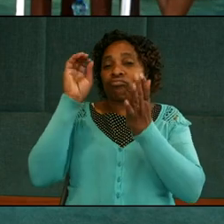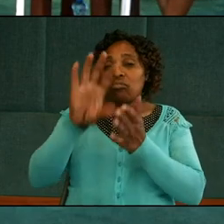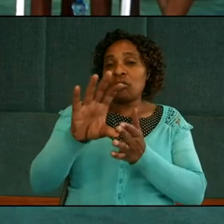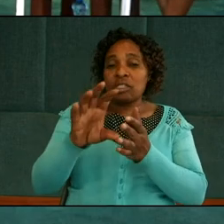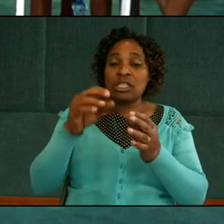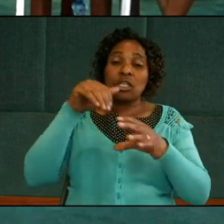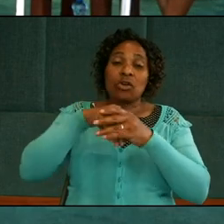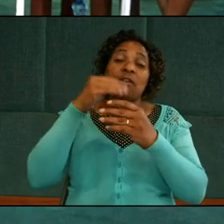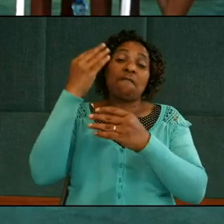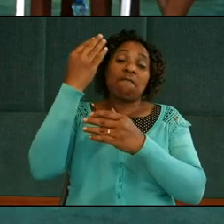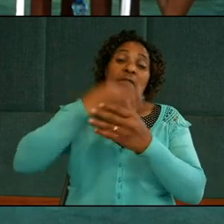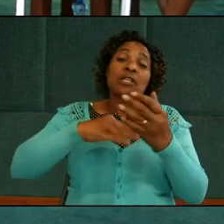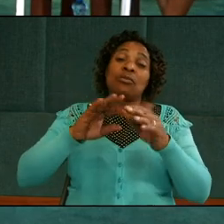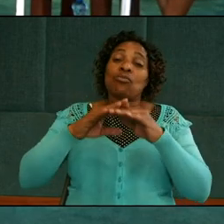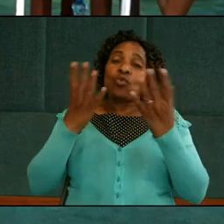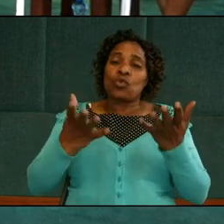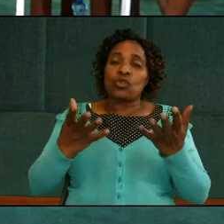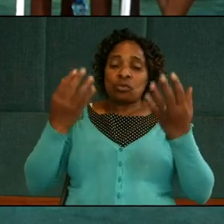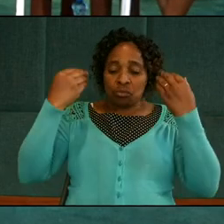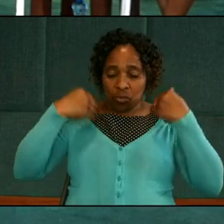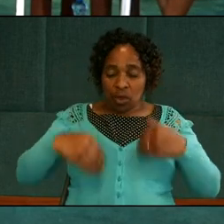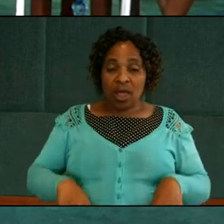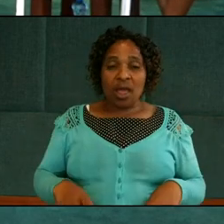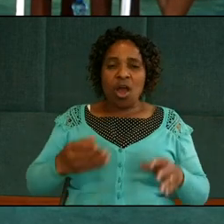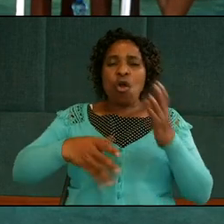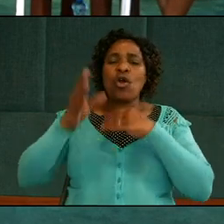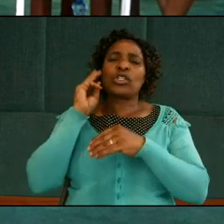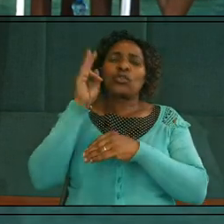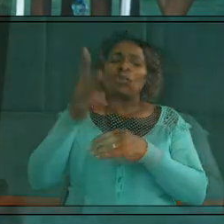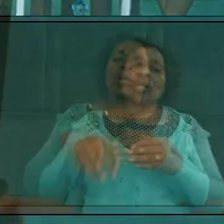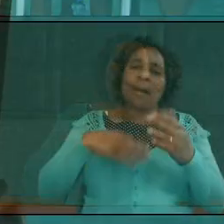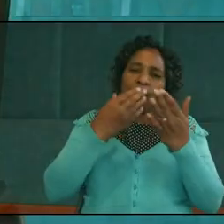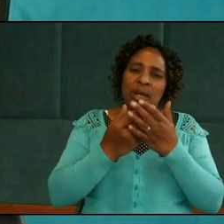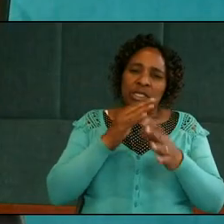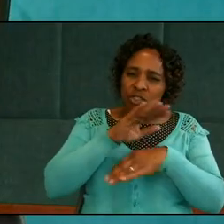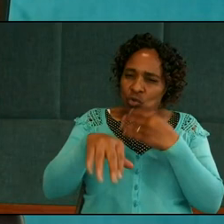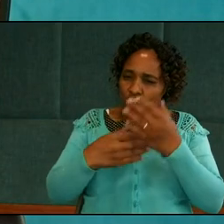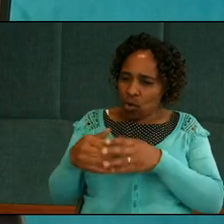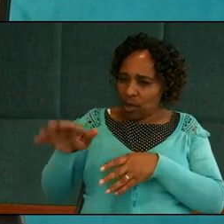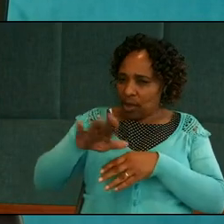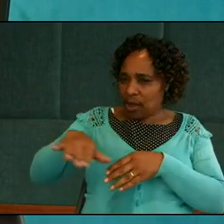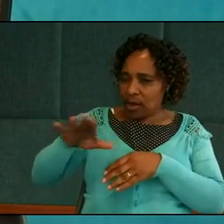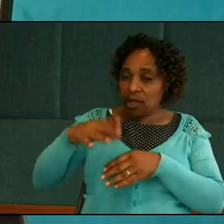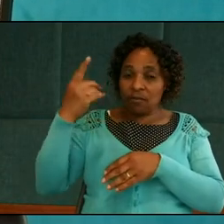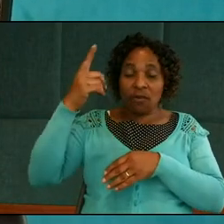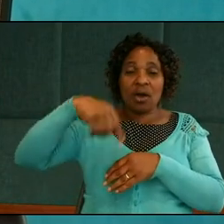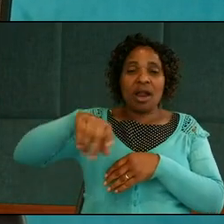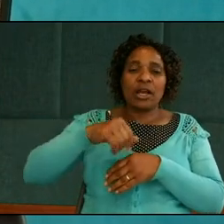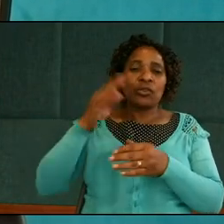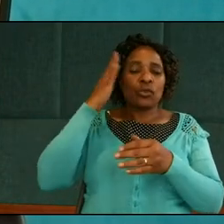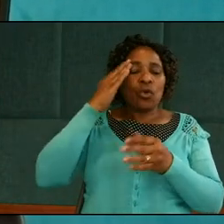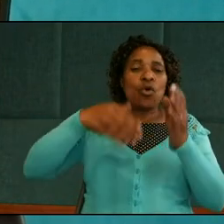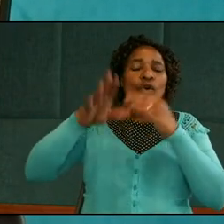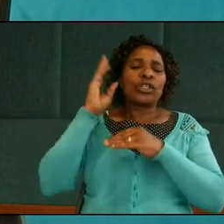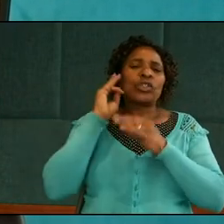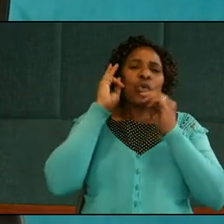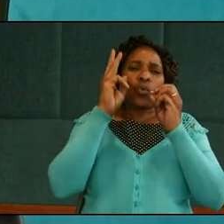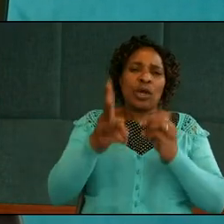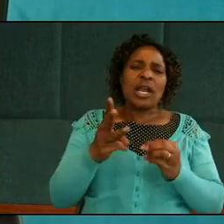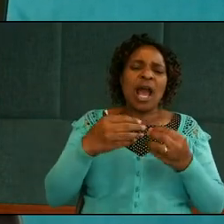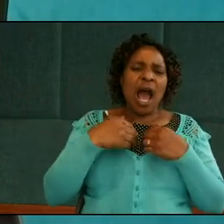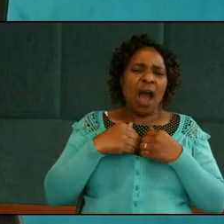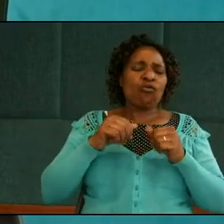it's what to wear. God's will applies in all aspects. And for us to know God's will is to have